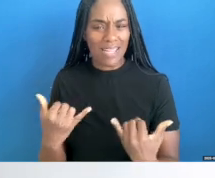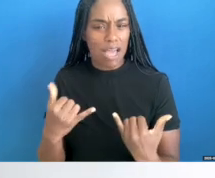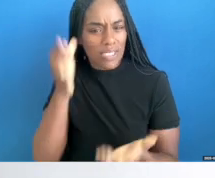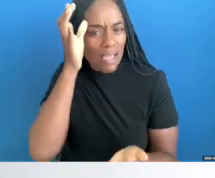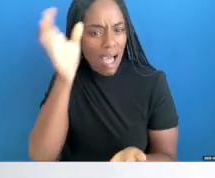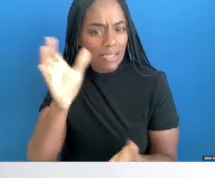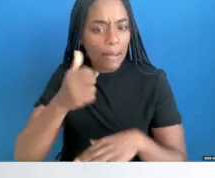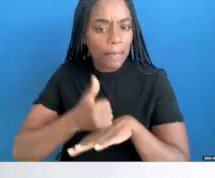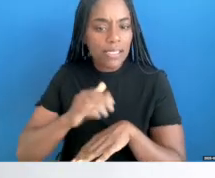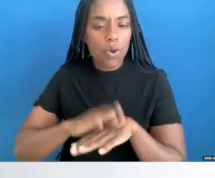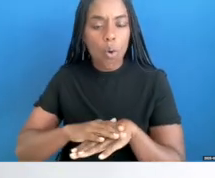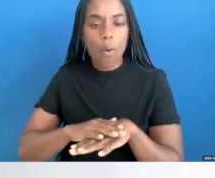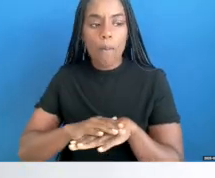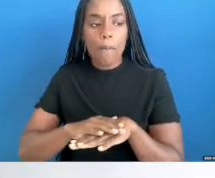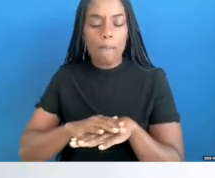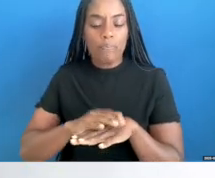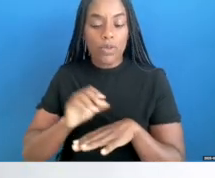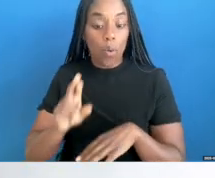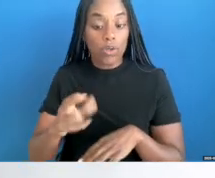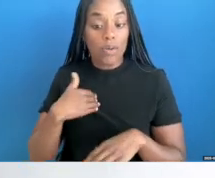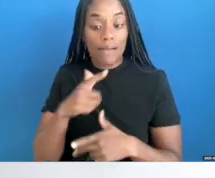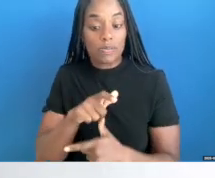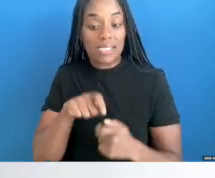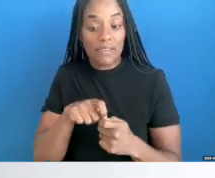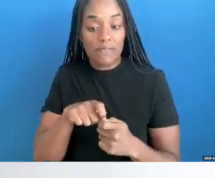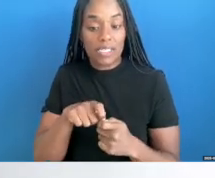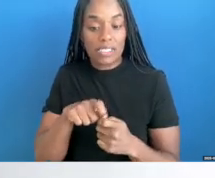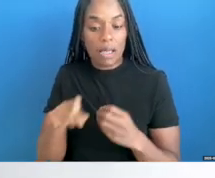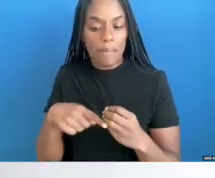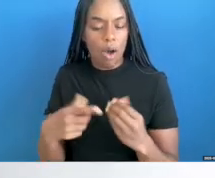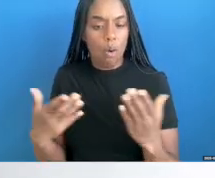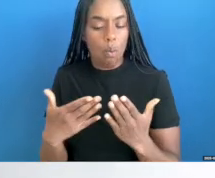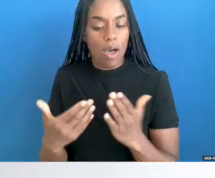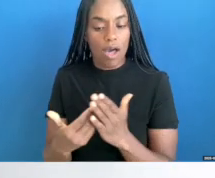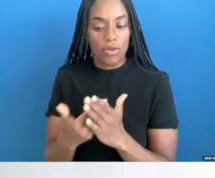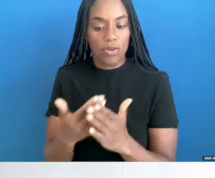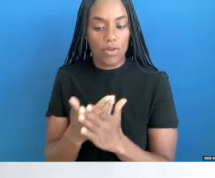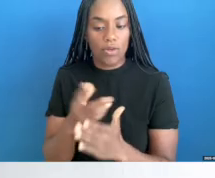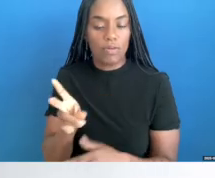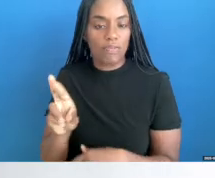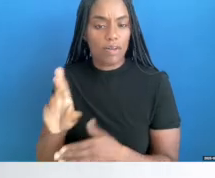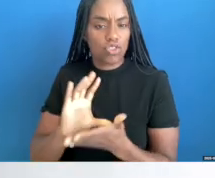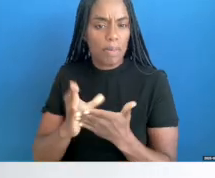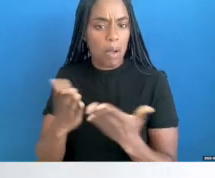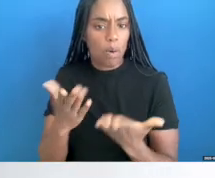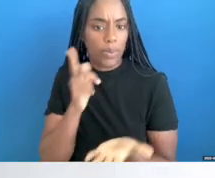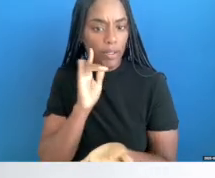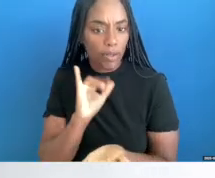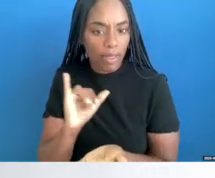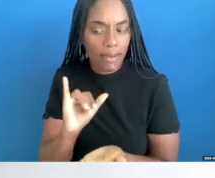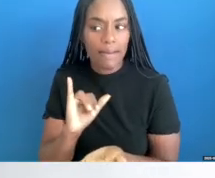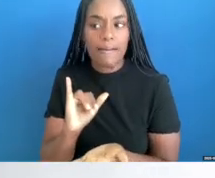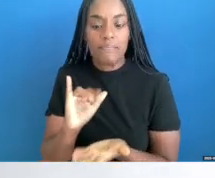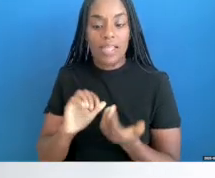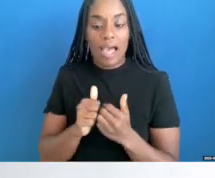any more specifics the staff can share at this stage about exactly what a new voucher amount might look like, and sort of how an